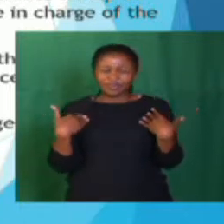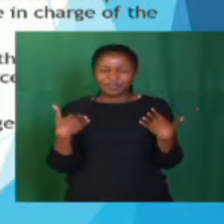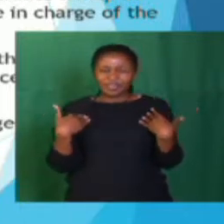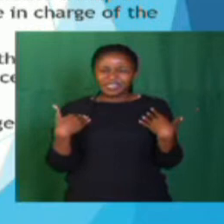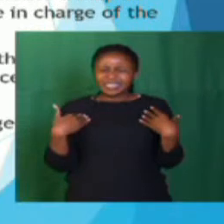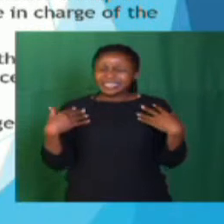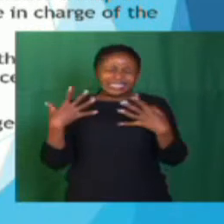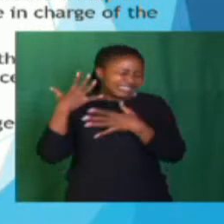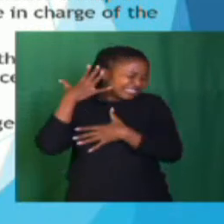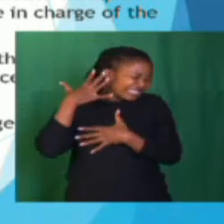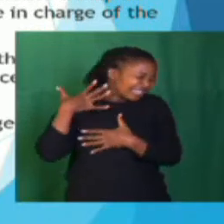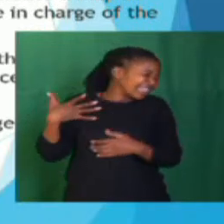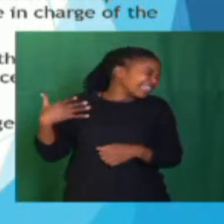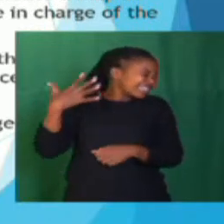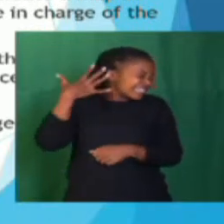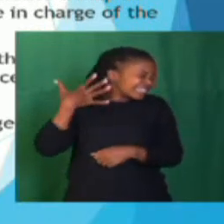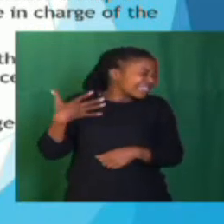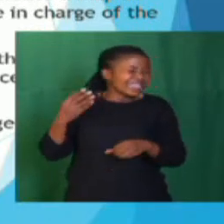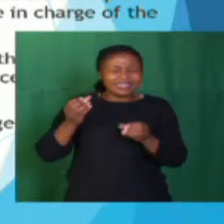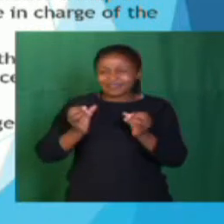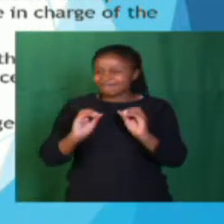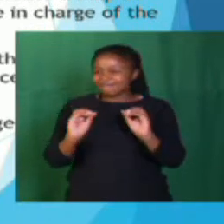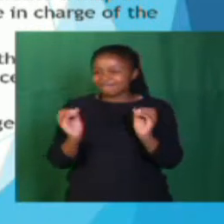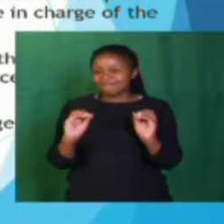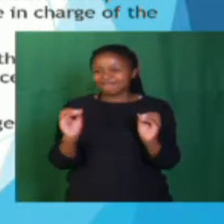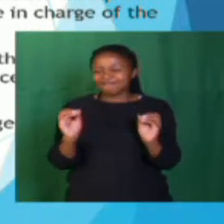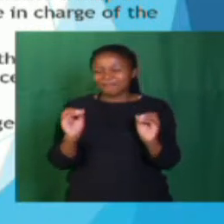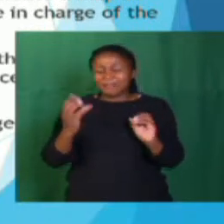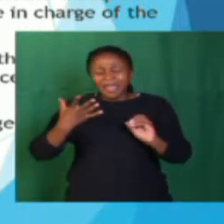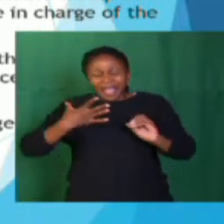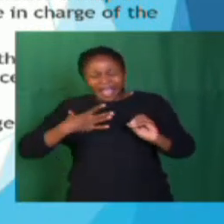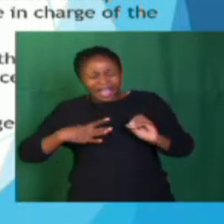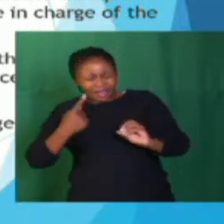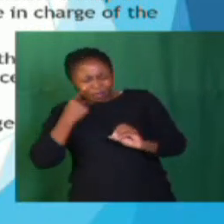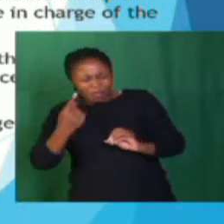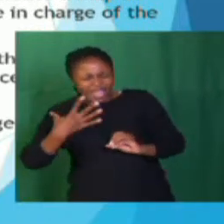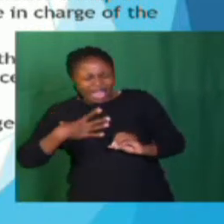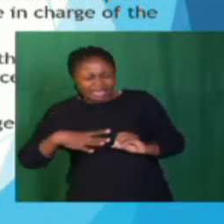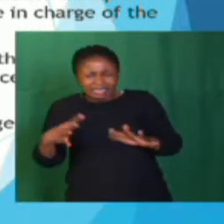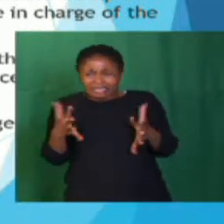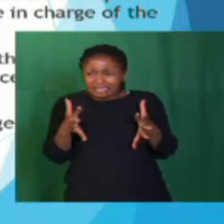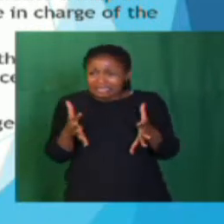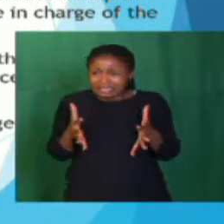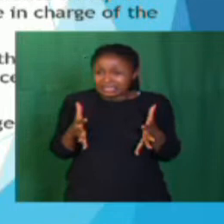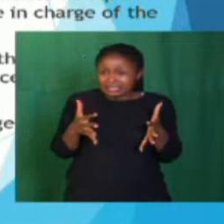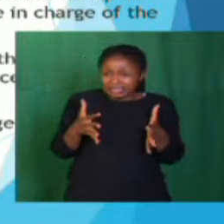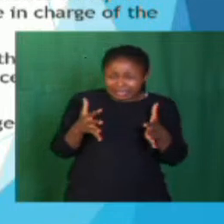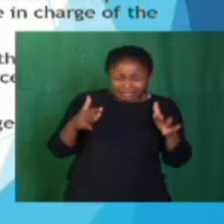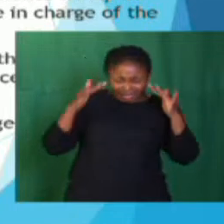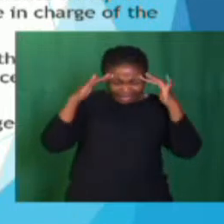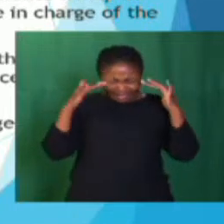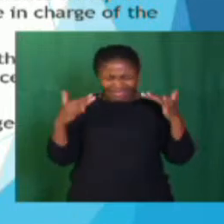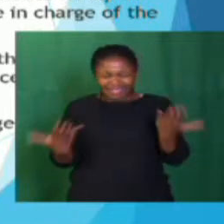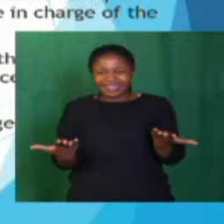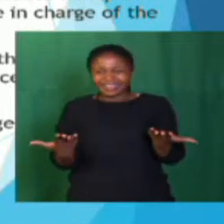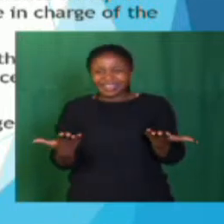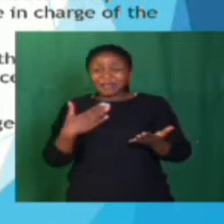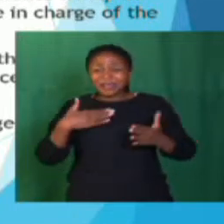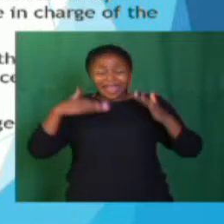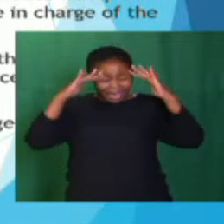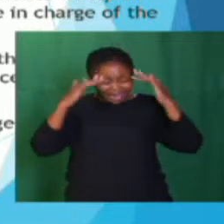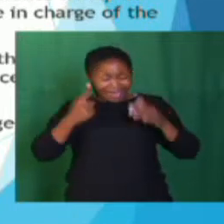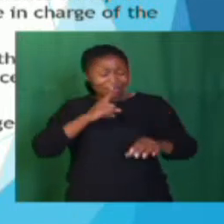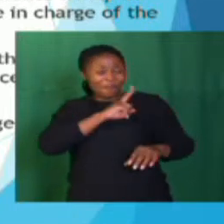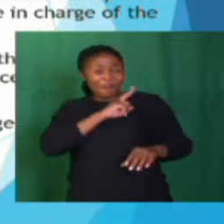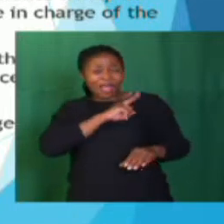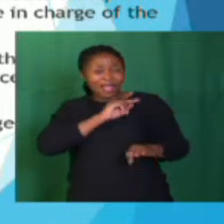most in learners' minds. Some of them, you find that you are so afraid. You are, maybe I don't know what makes you to be so afraid. But